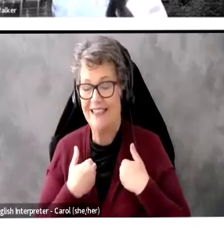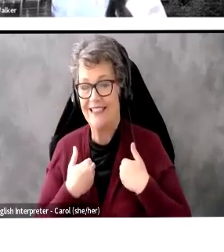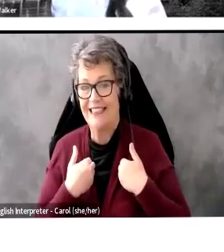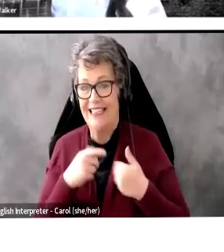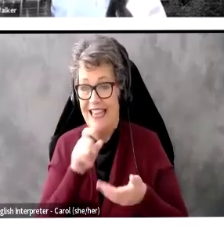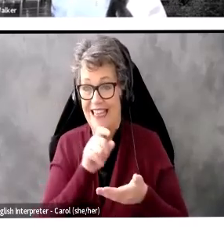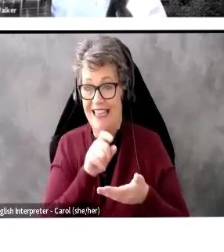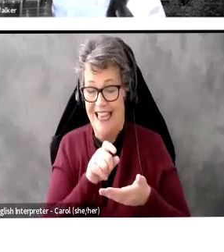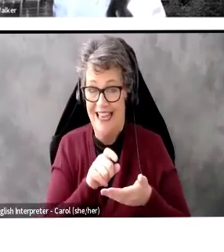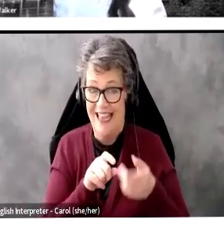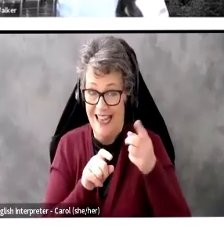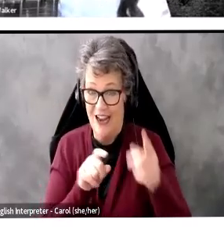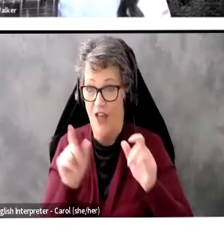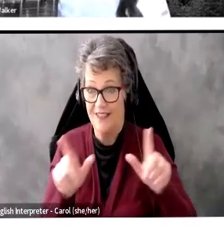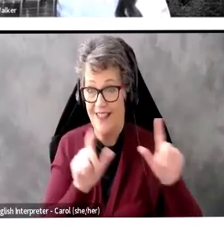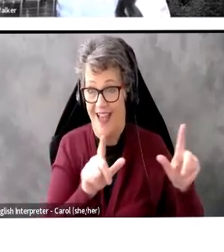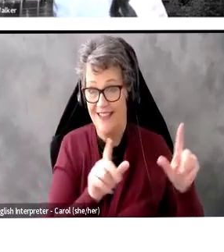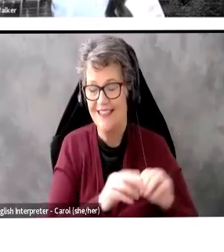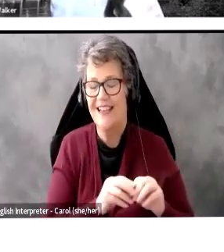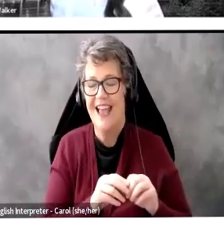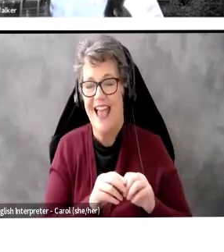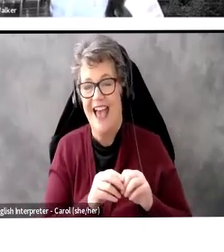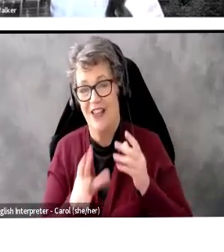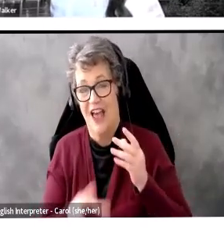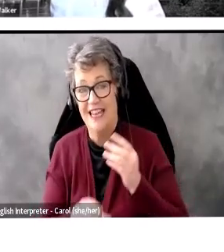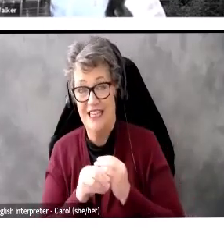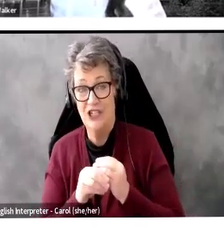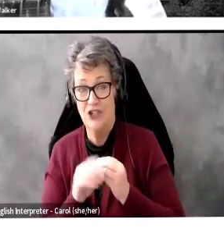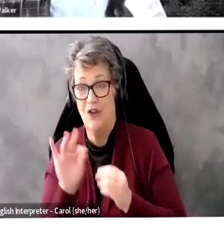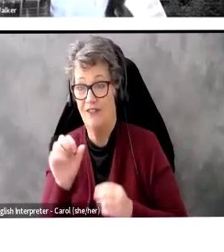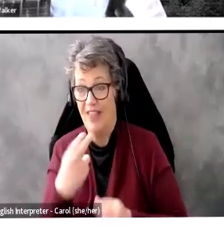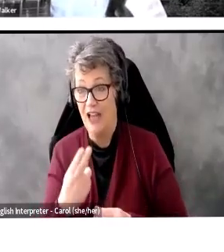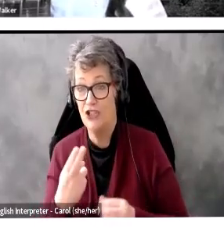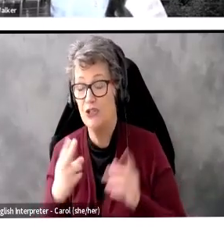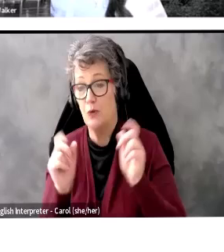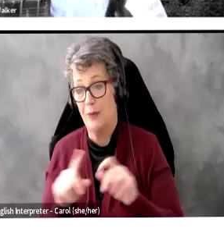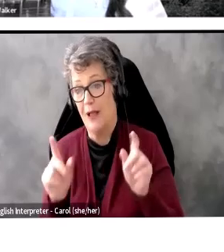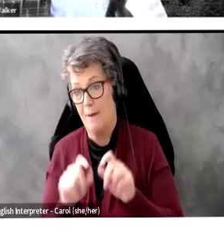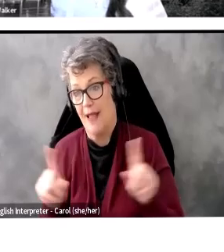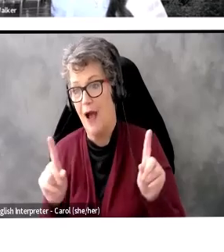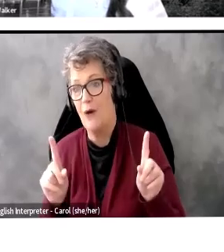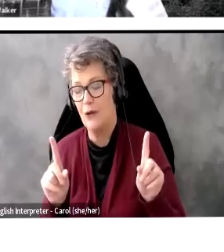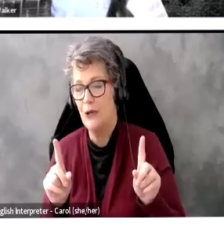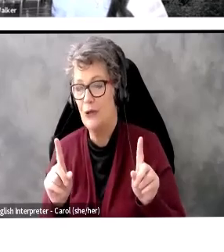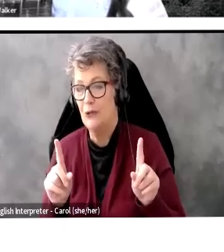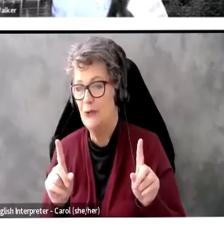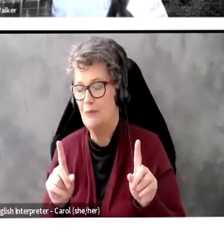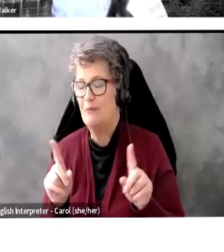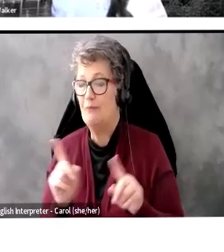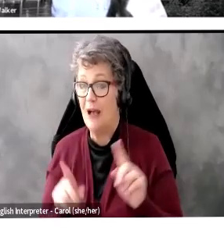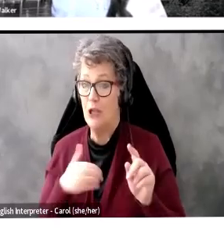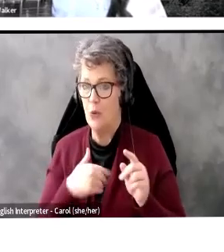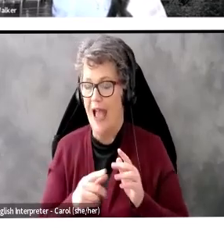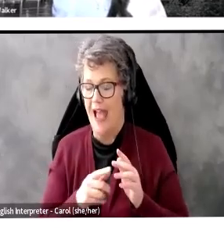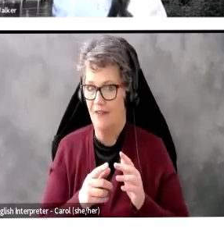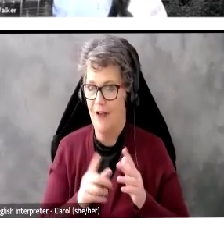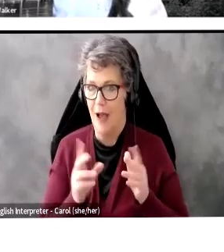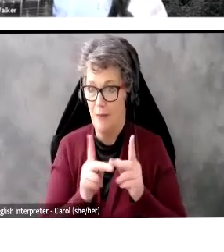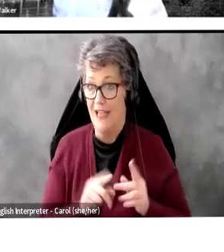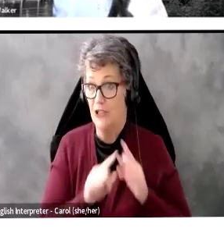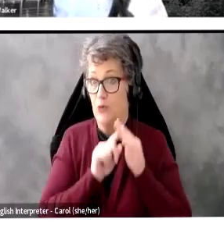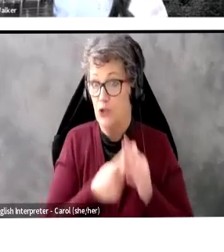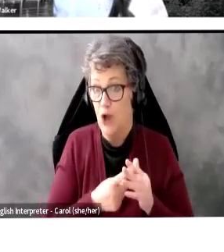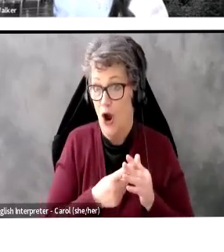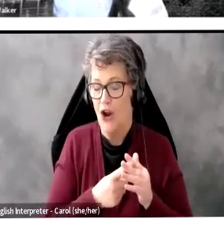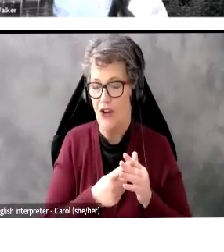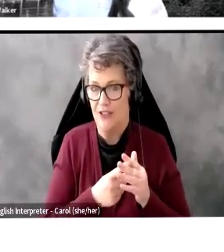writing. And a lot of additional flashes will be coming out to convey it, but at least you have a starting point to